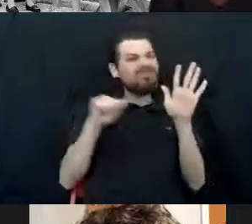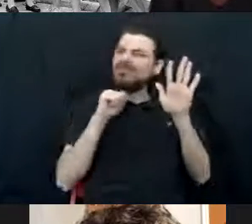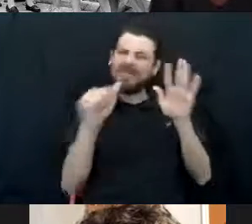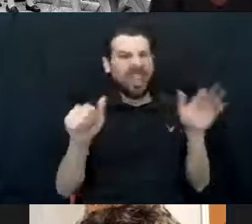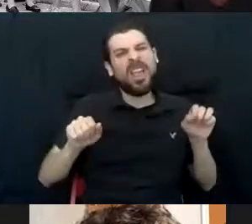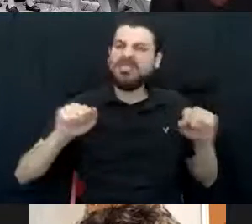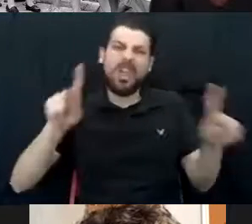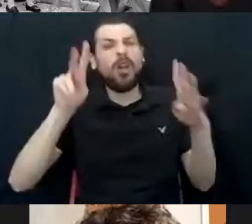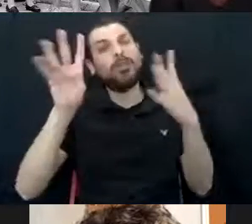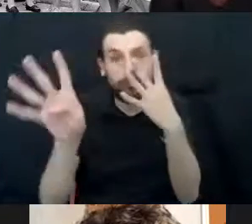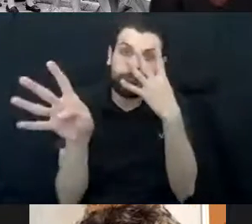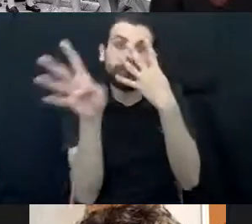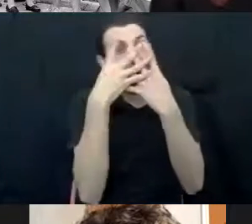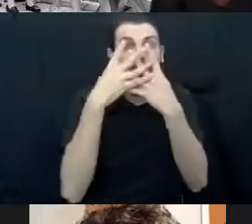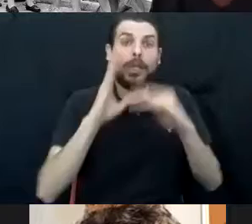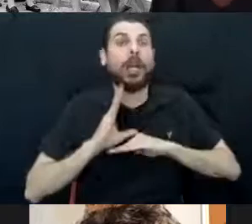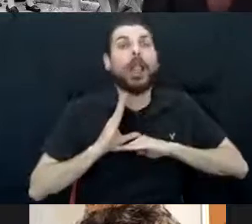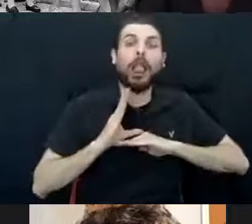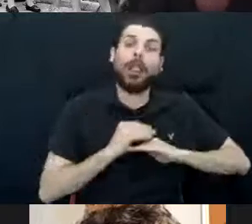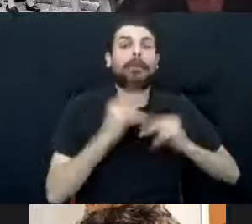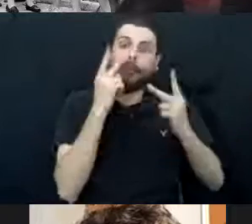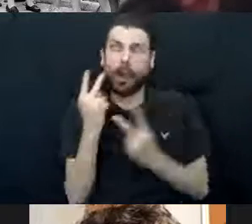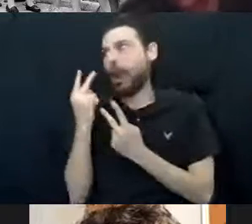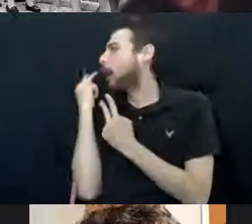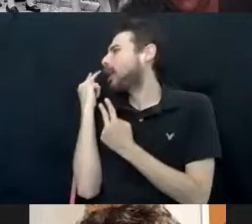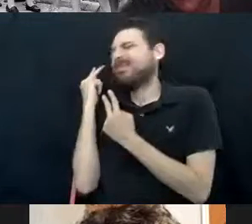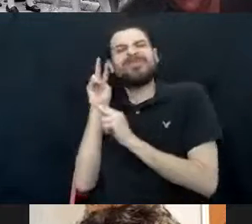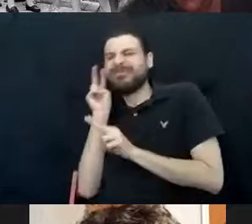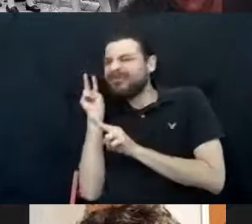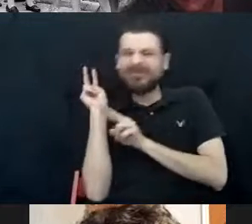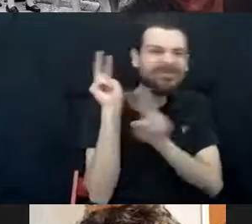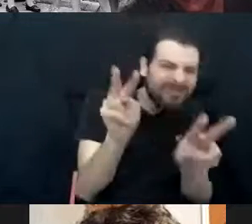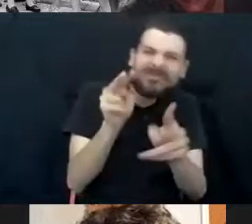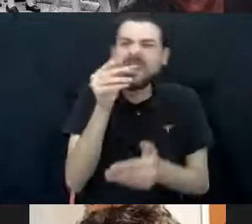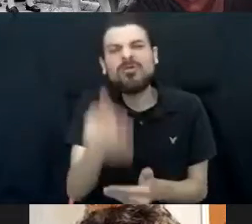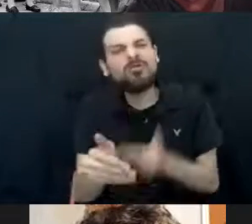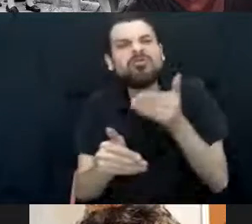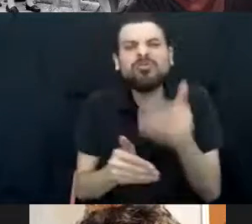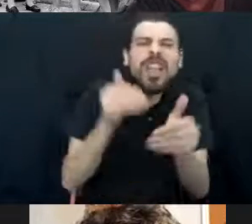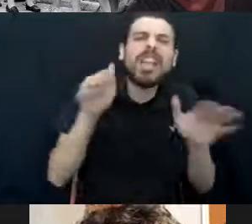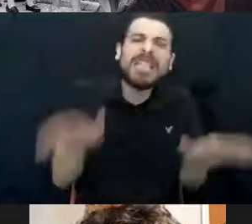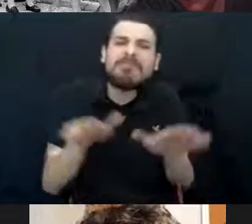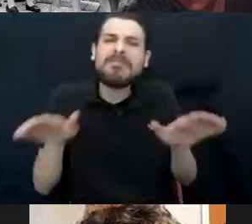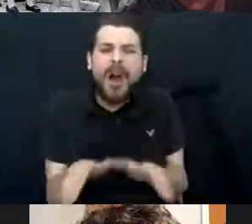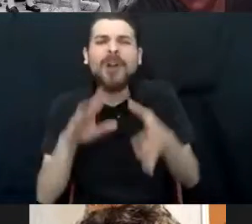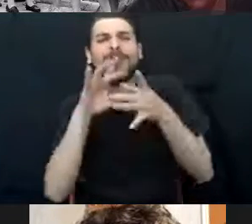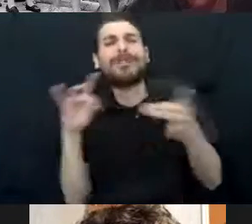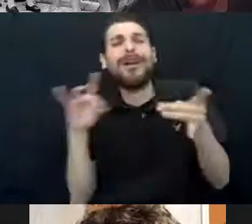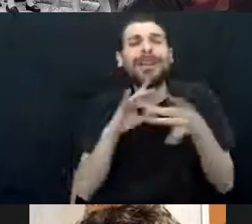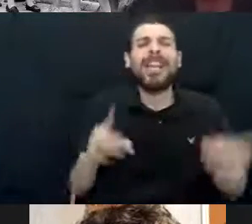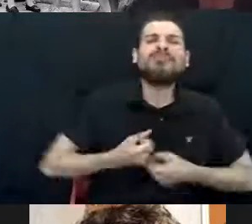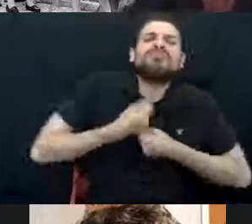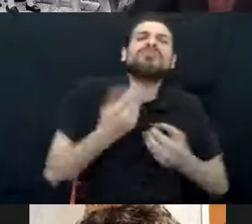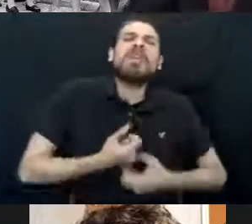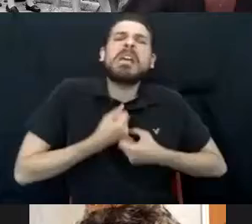Gonna let no jailhouse turn me around. Keep on walking, keep on